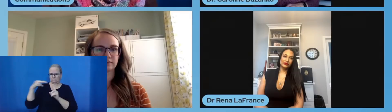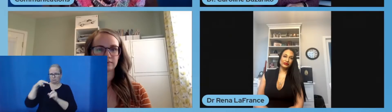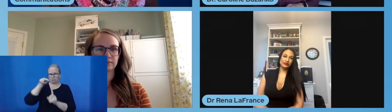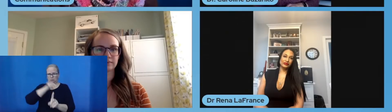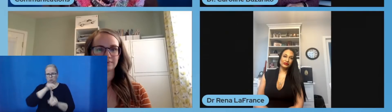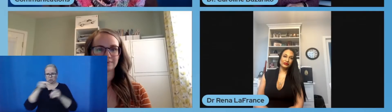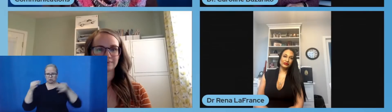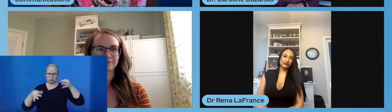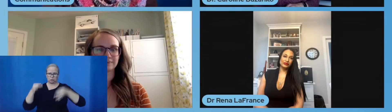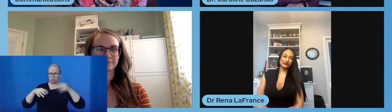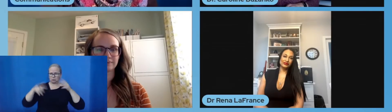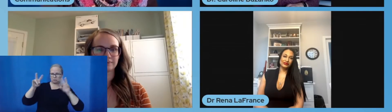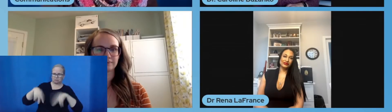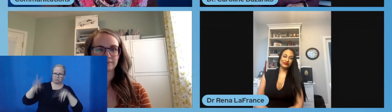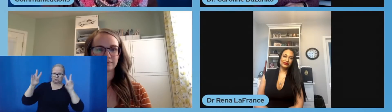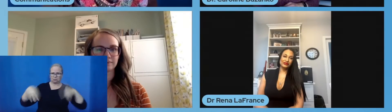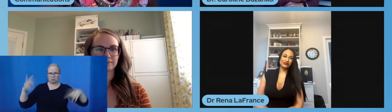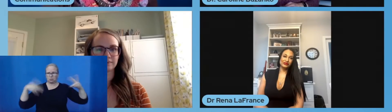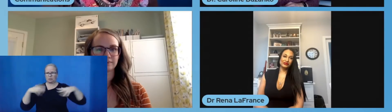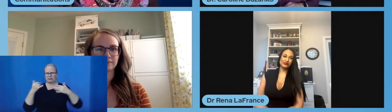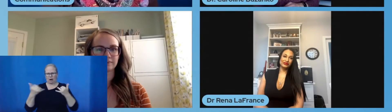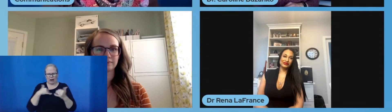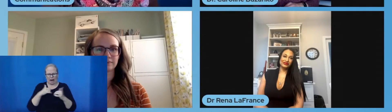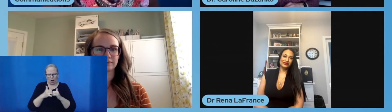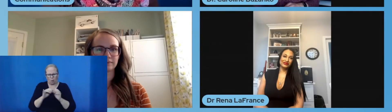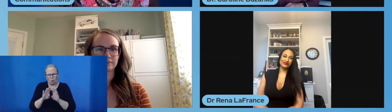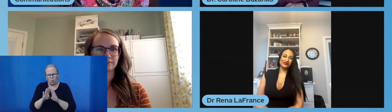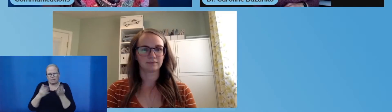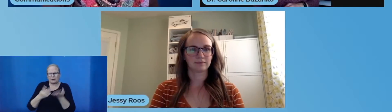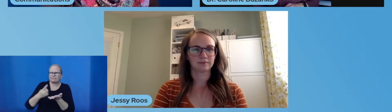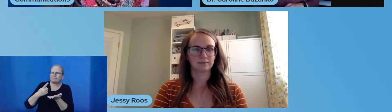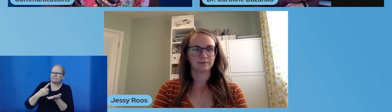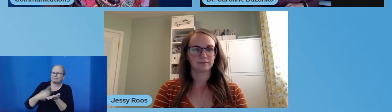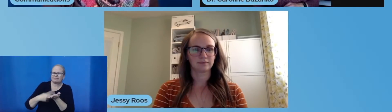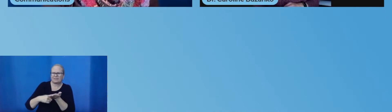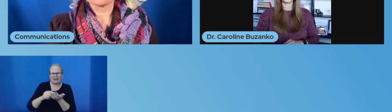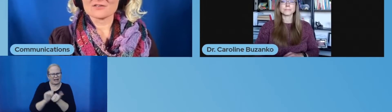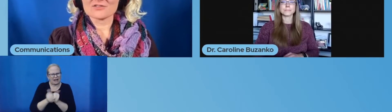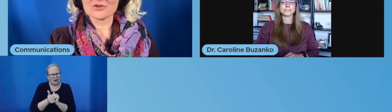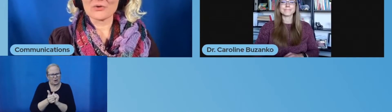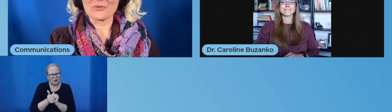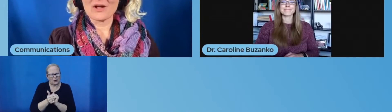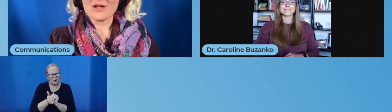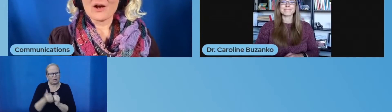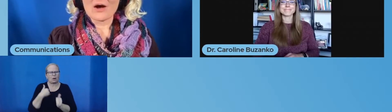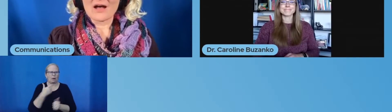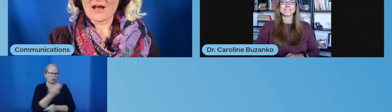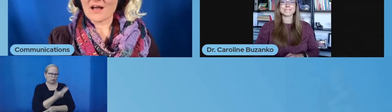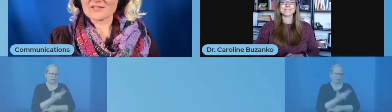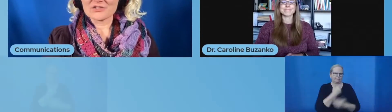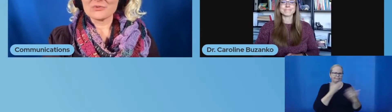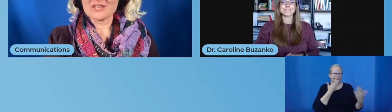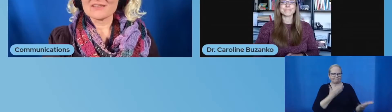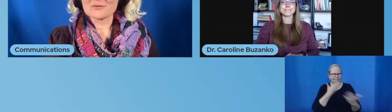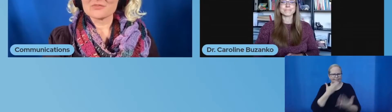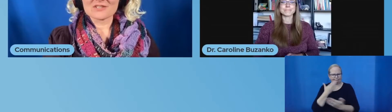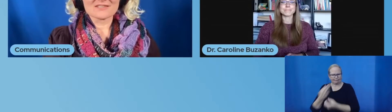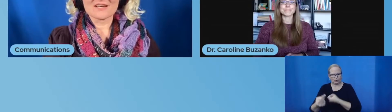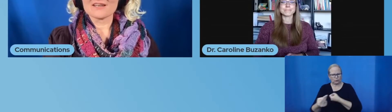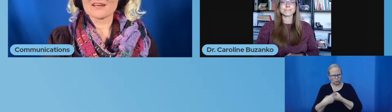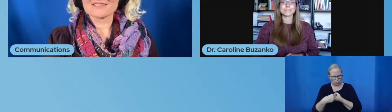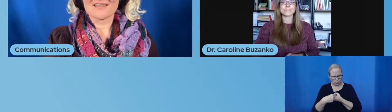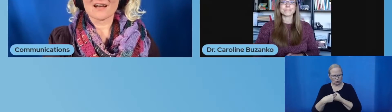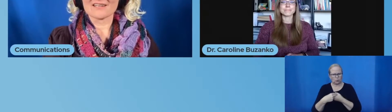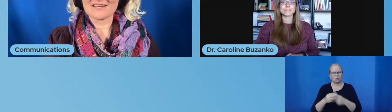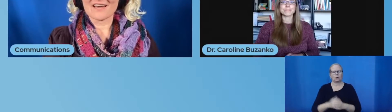so thankful that all of you are here. Dr. Bozhenko, we have your slides. So as you need them,